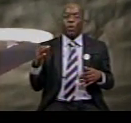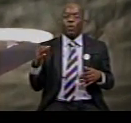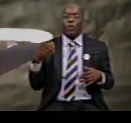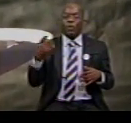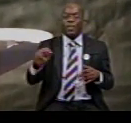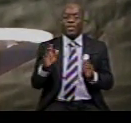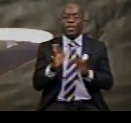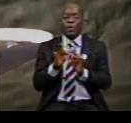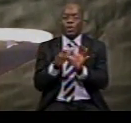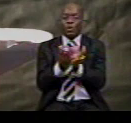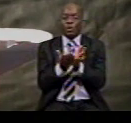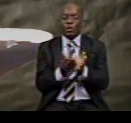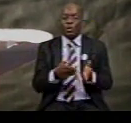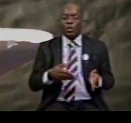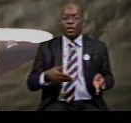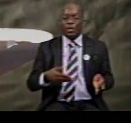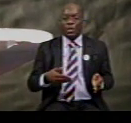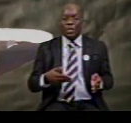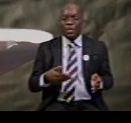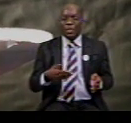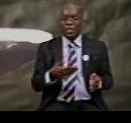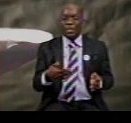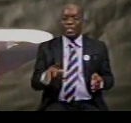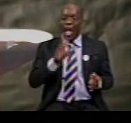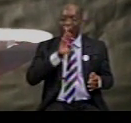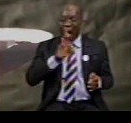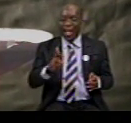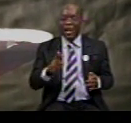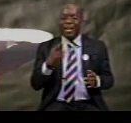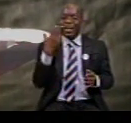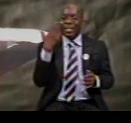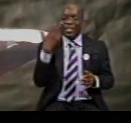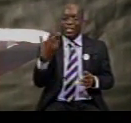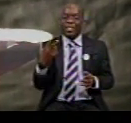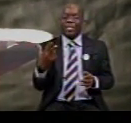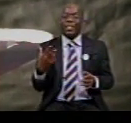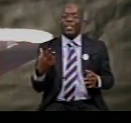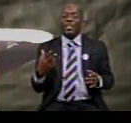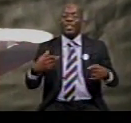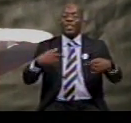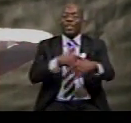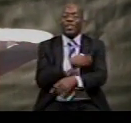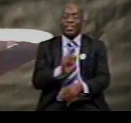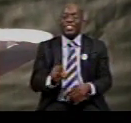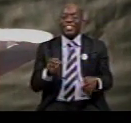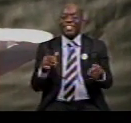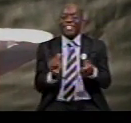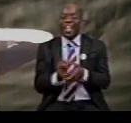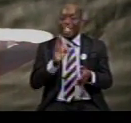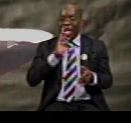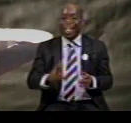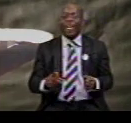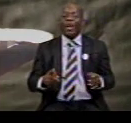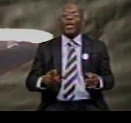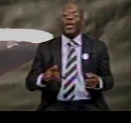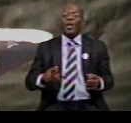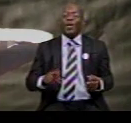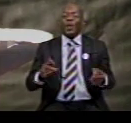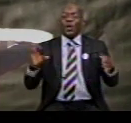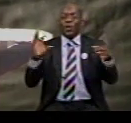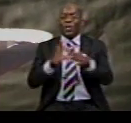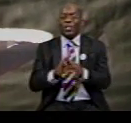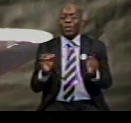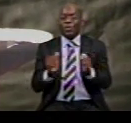There are three words that are associated with the third day. Number one,